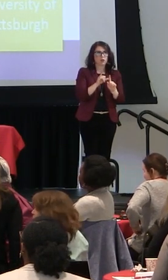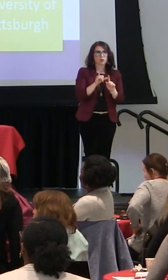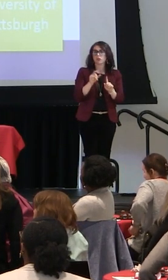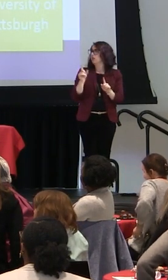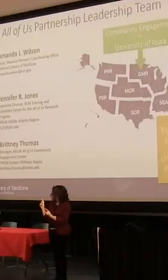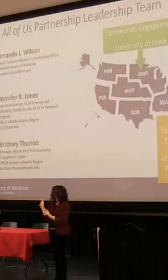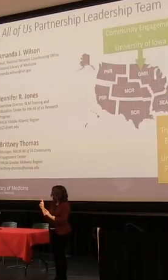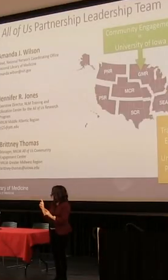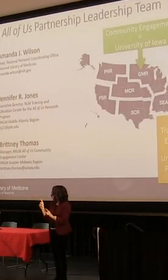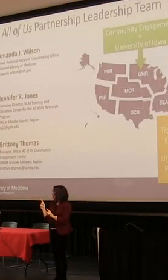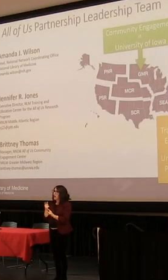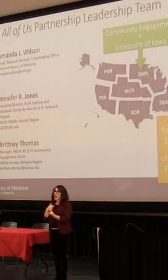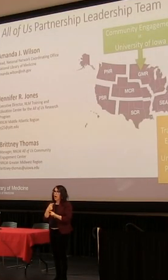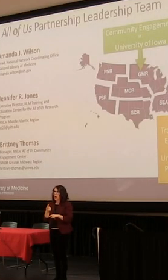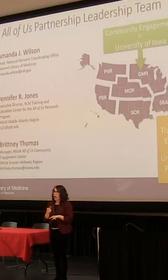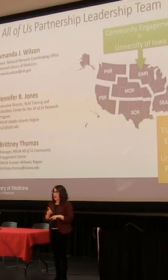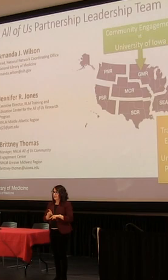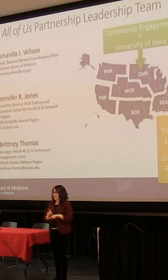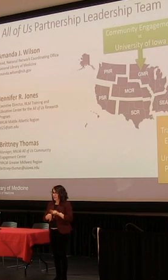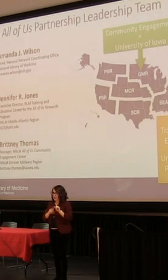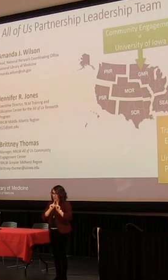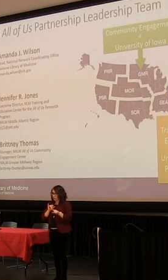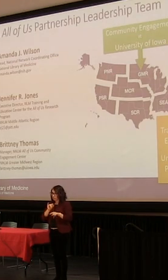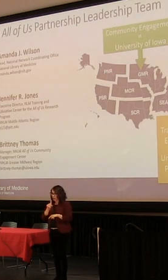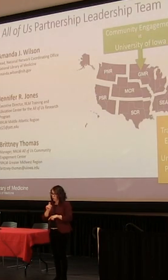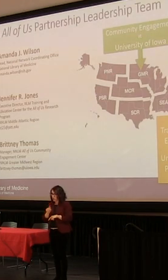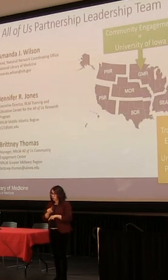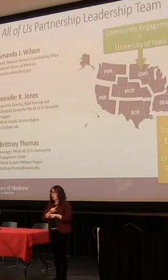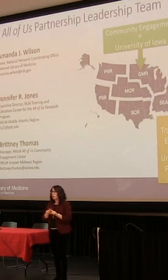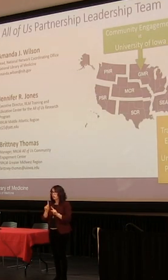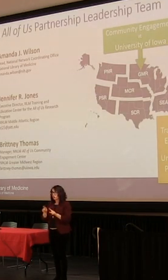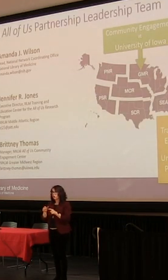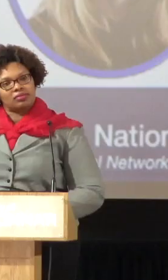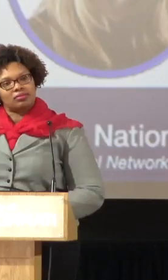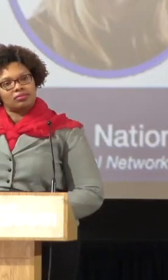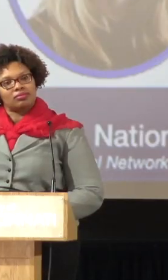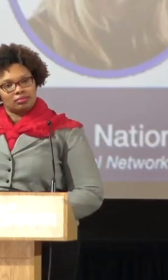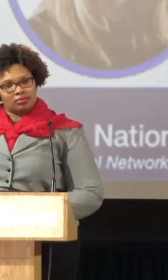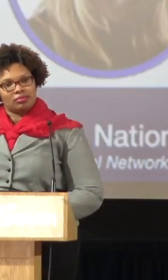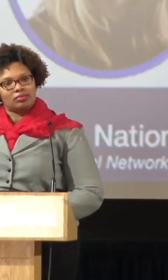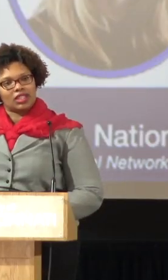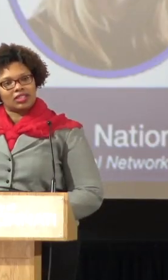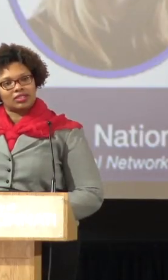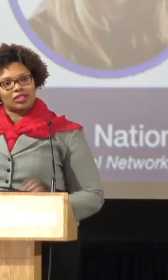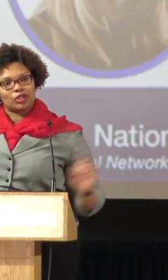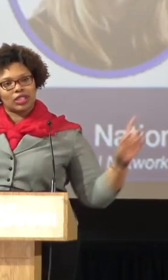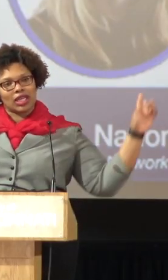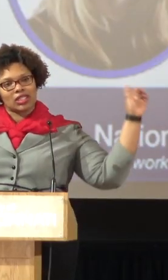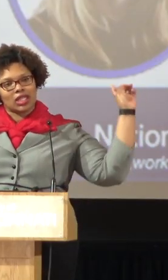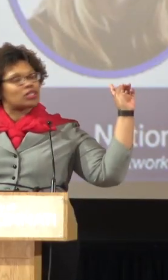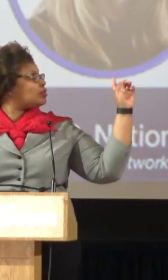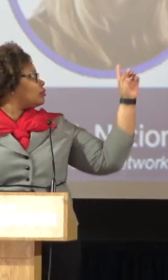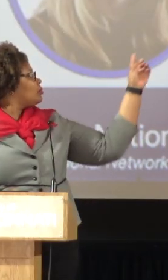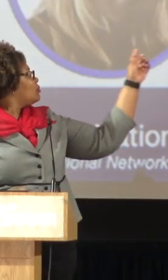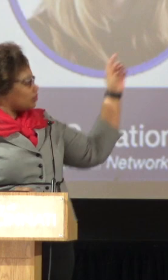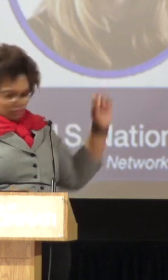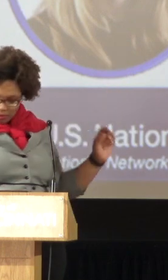I cannot answer that question, but you should tweet all of us and ask them that. I will. Yes. Thank you. Use the